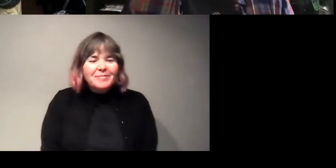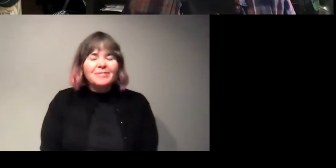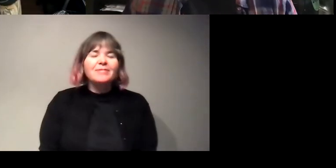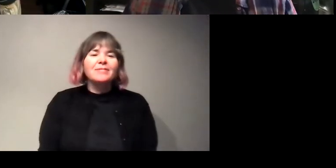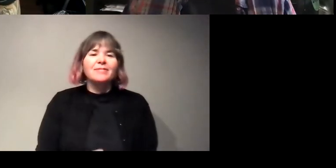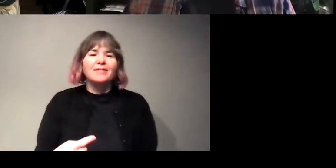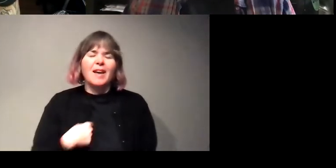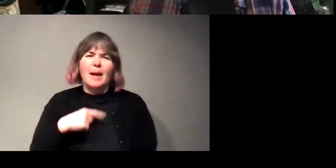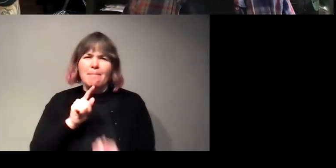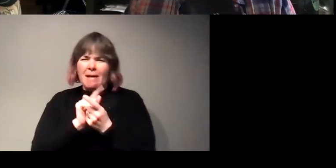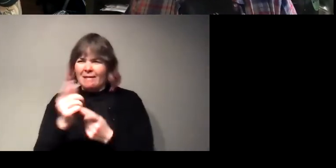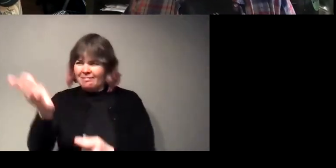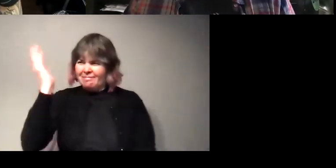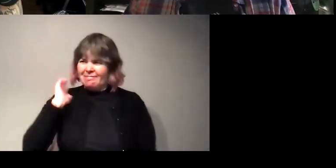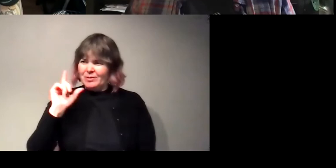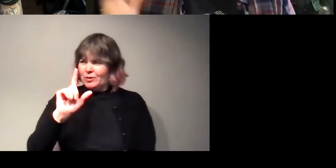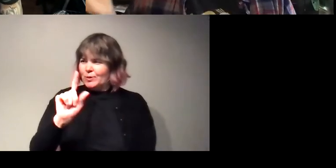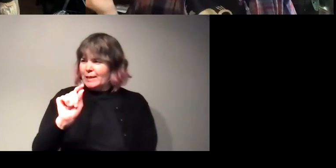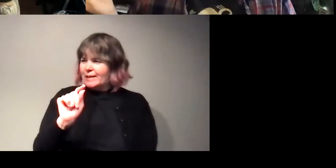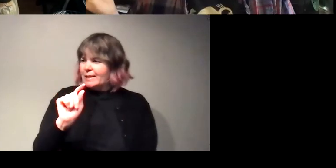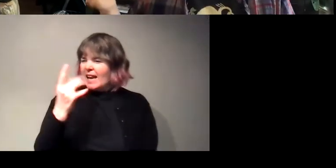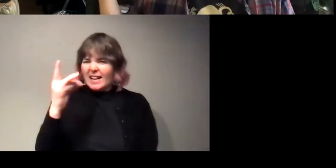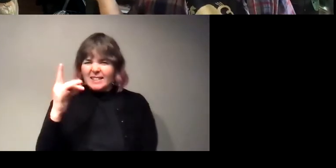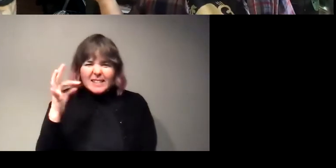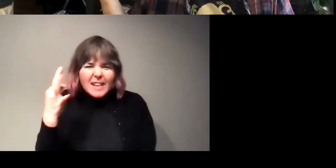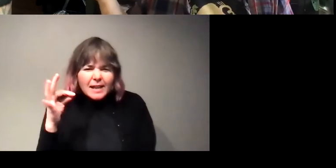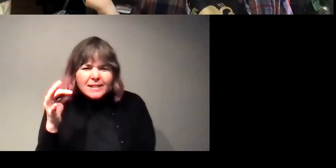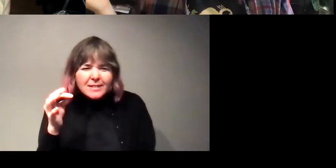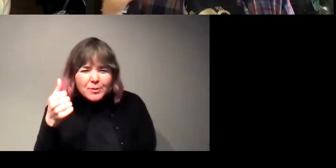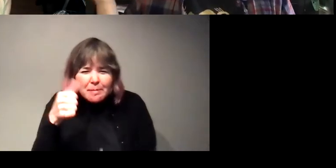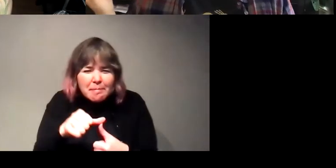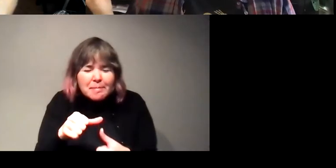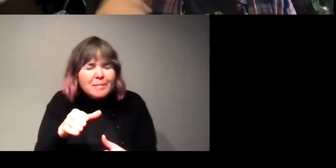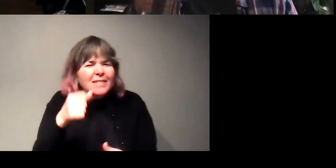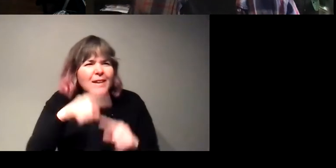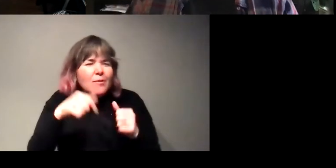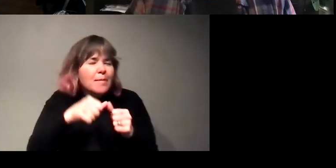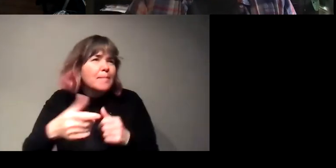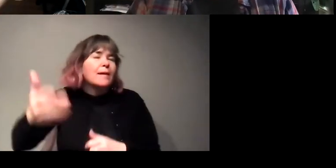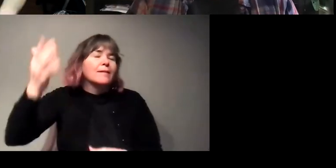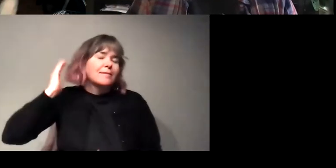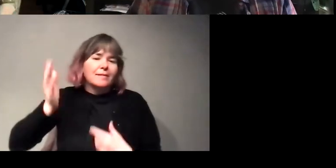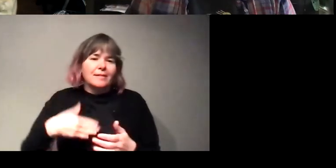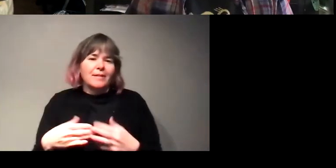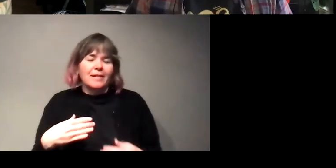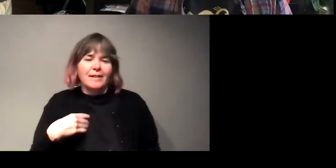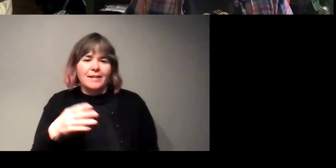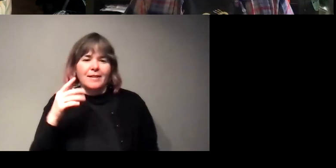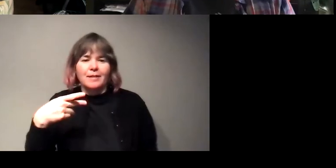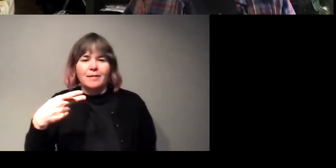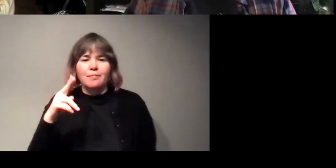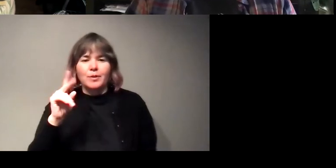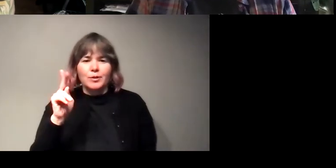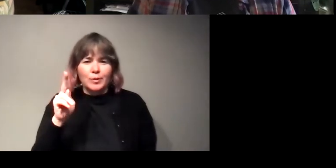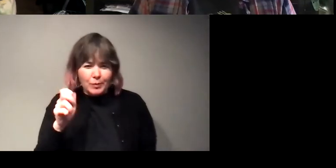Liz back in 2018 or 19. Who's to say? Sometime around then, out at Purdue, I